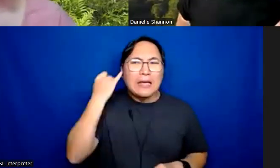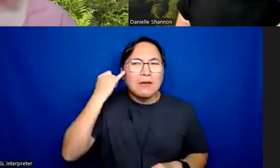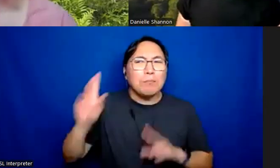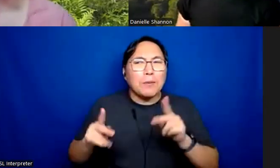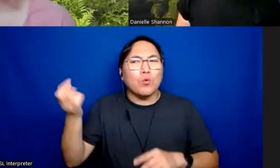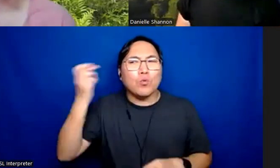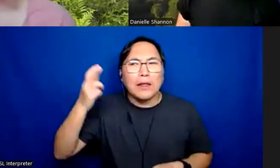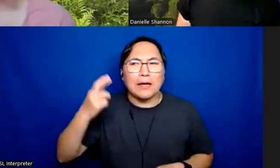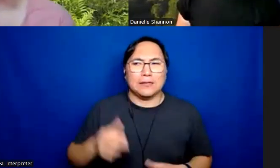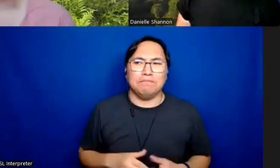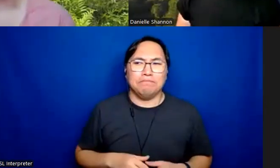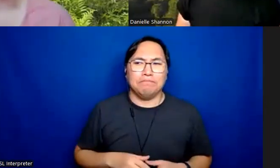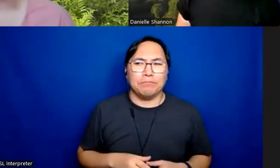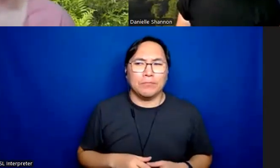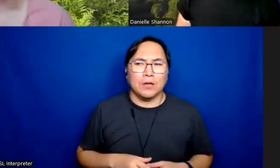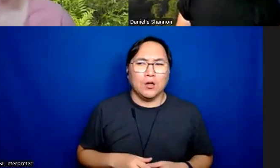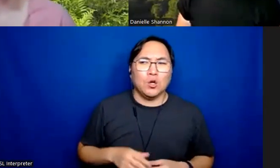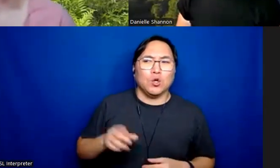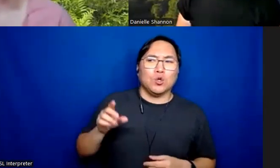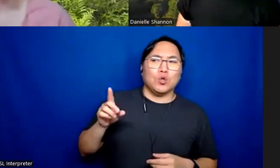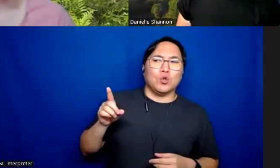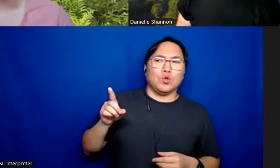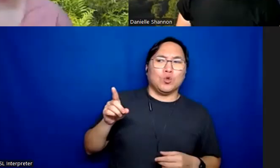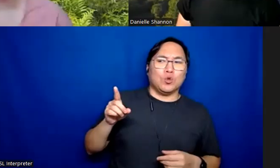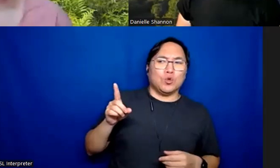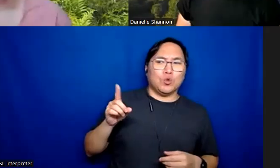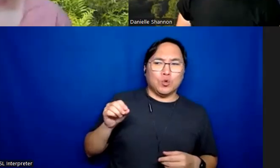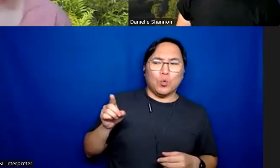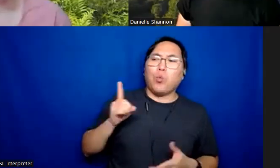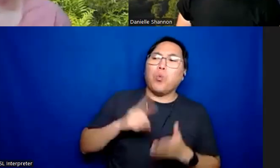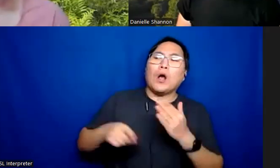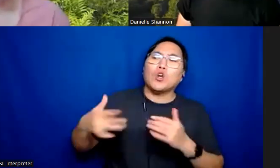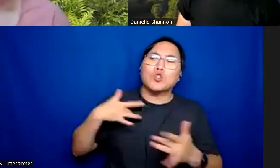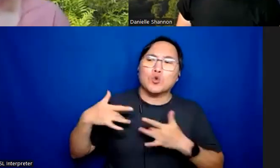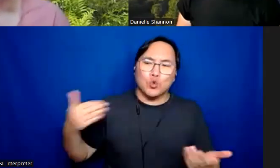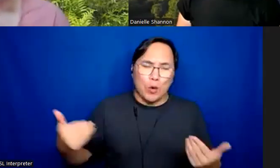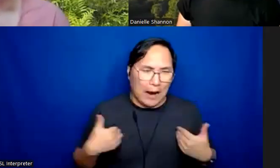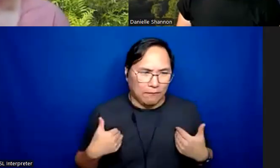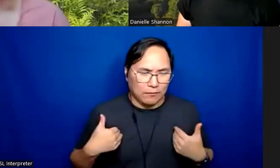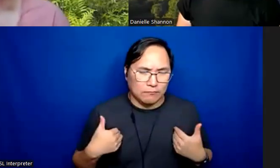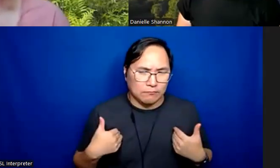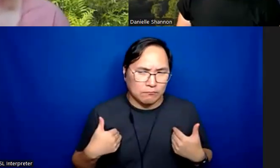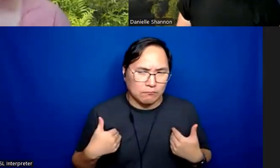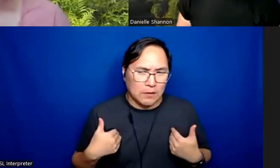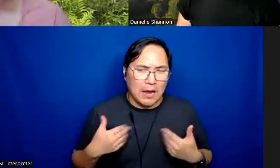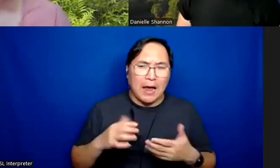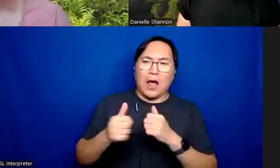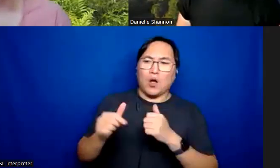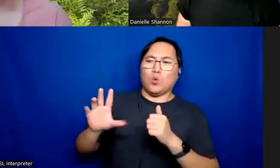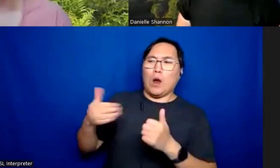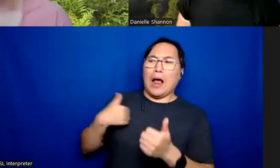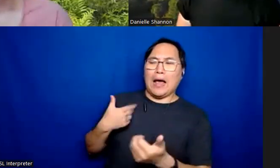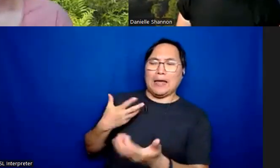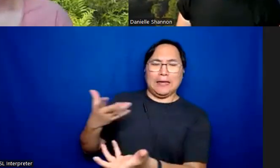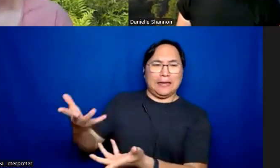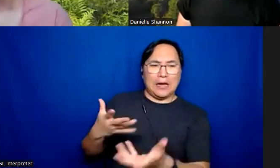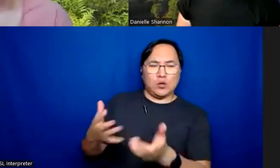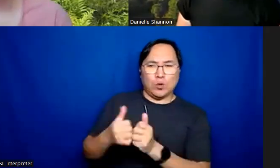there a person thinking about the human side of my concern right now? And like, how do I talk to them? Because